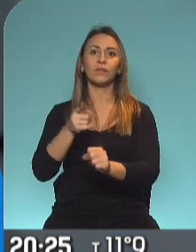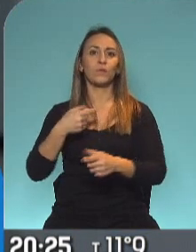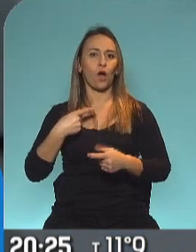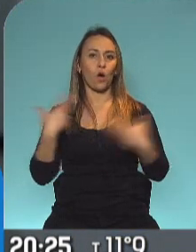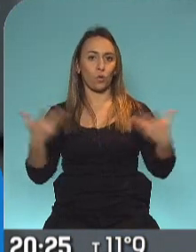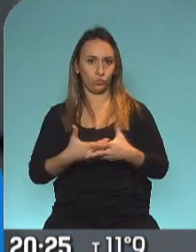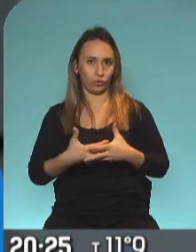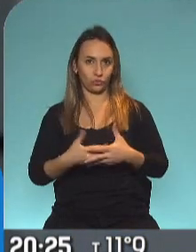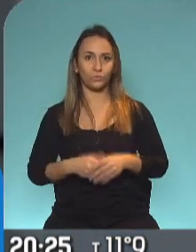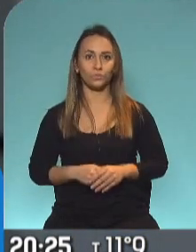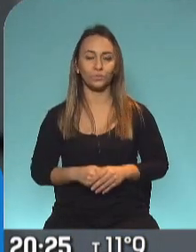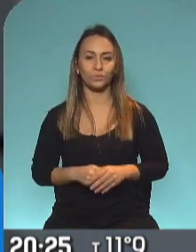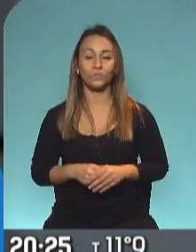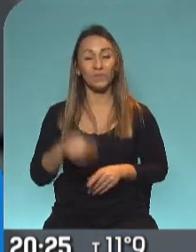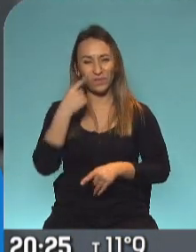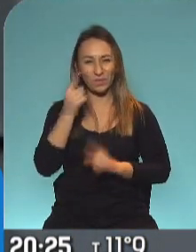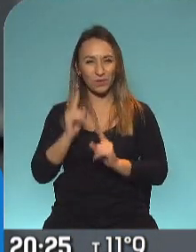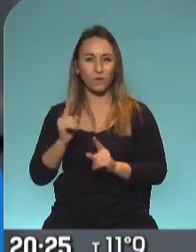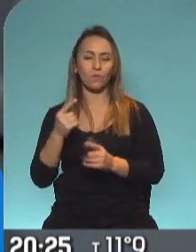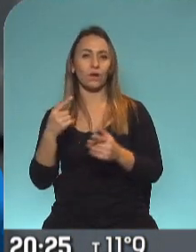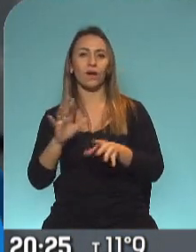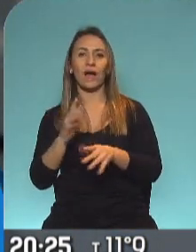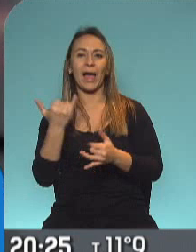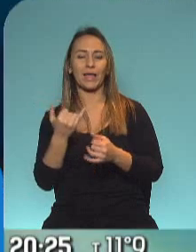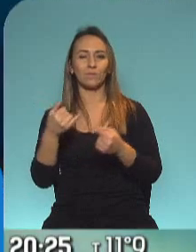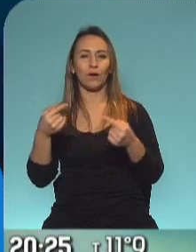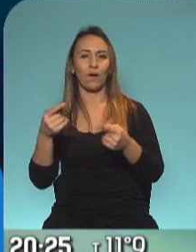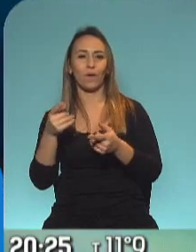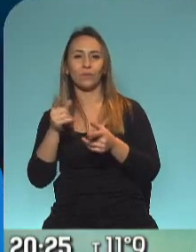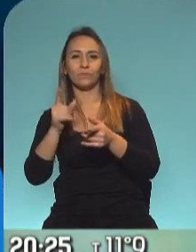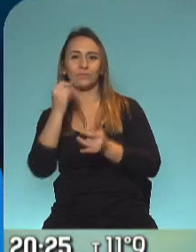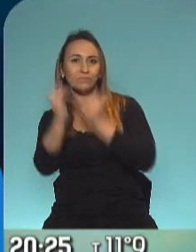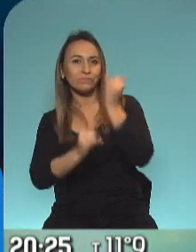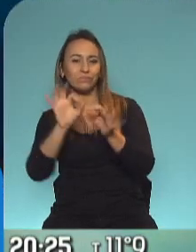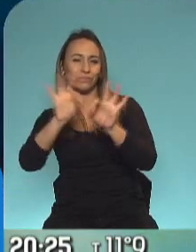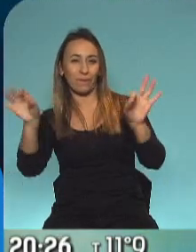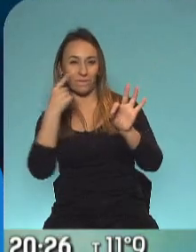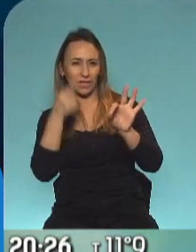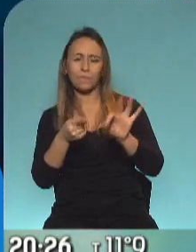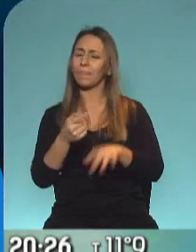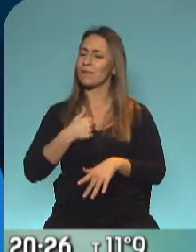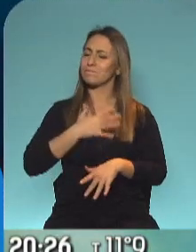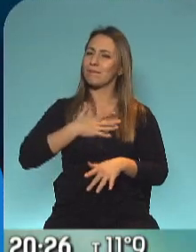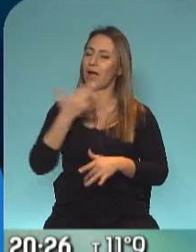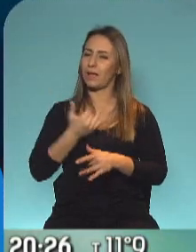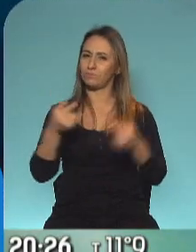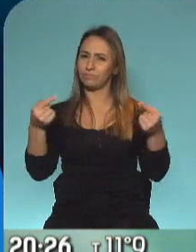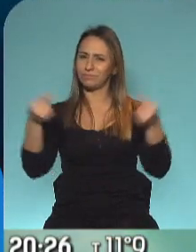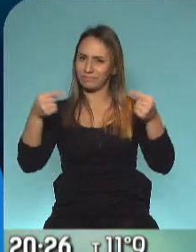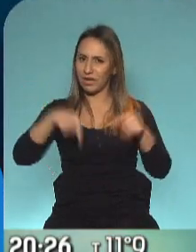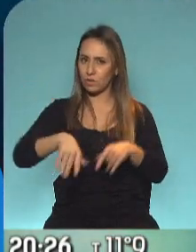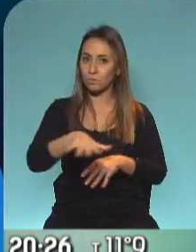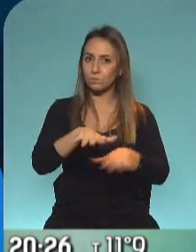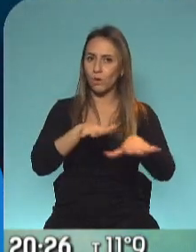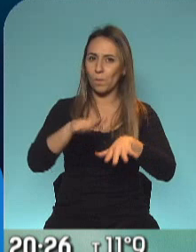Fíjate, Ariel, cómo empieza ya esta discusión, ¿no? Sí, ¿sabés qué? Mira, tengo una contradicción que sucede en este tiempo, ¿no?